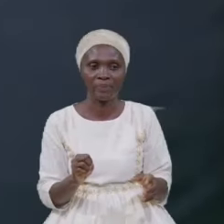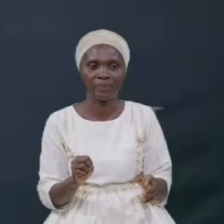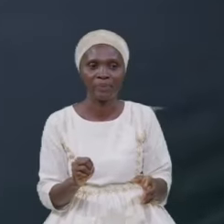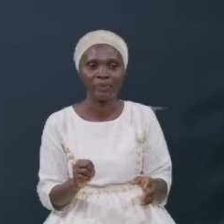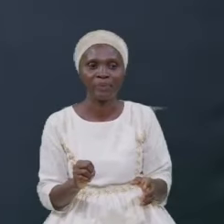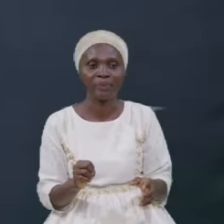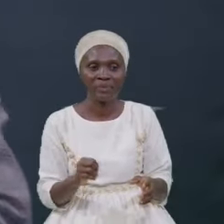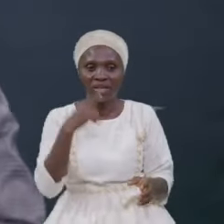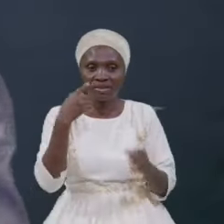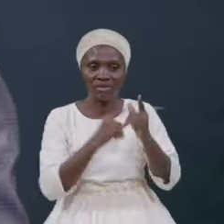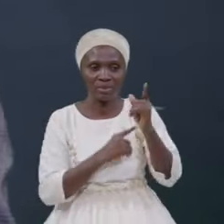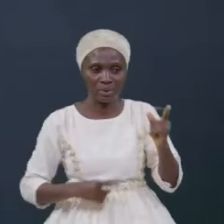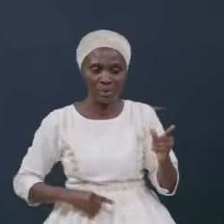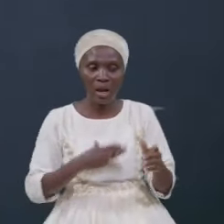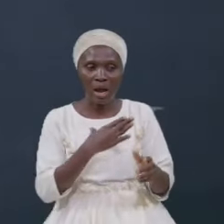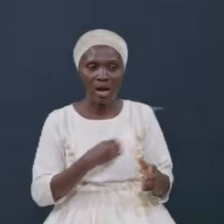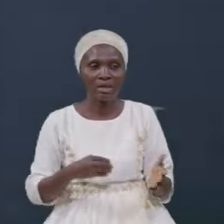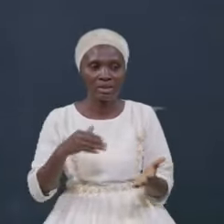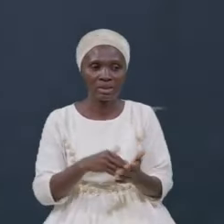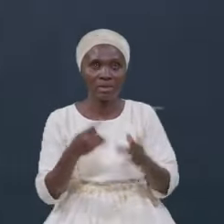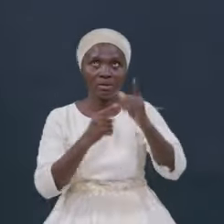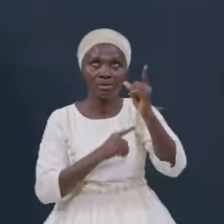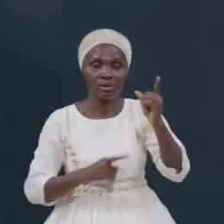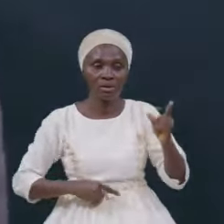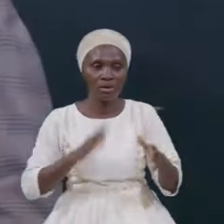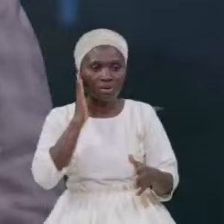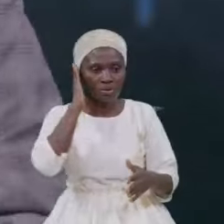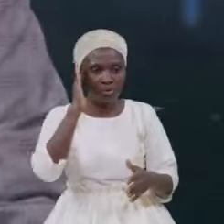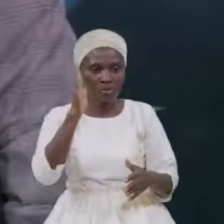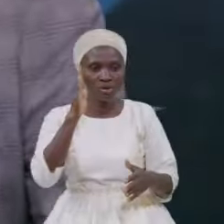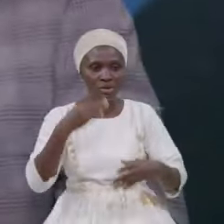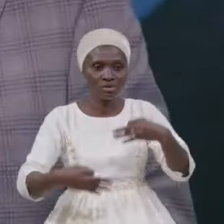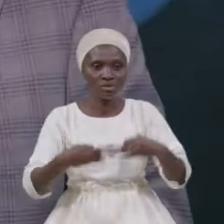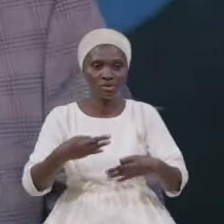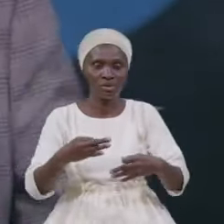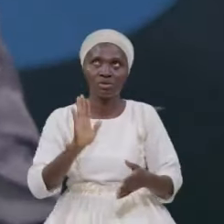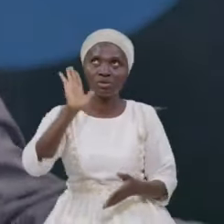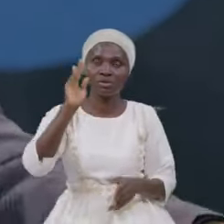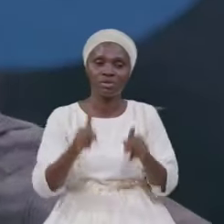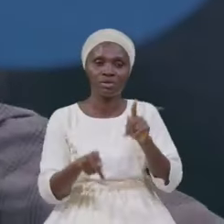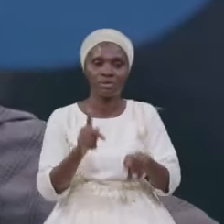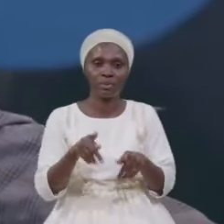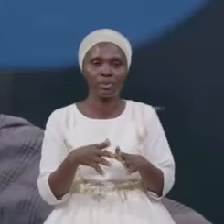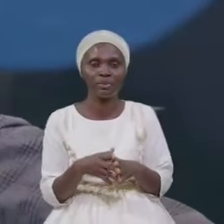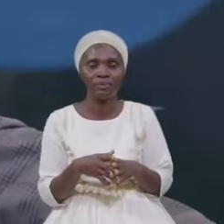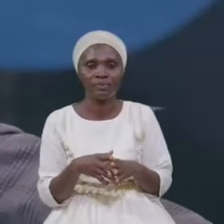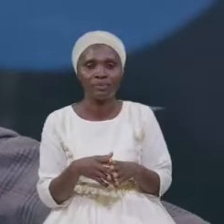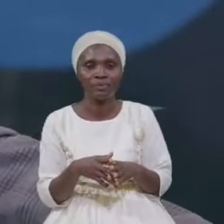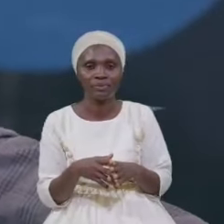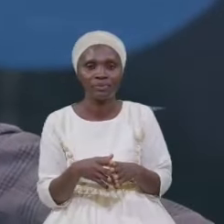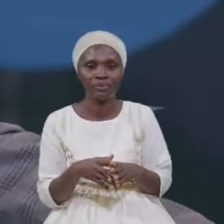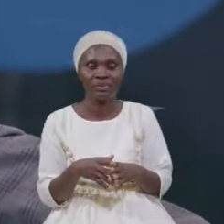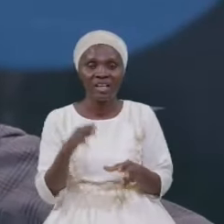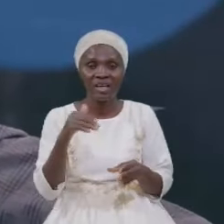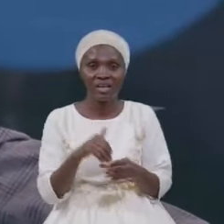judge his people. We're told in 1 Peter that judgment will begin in